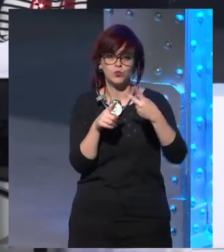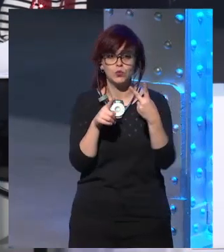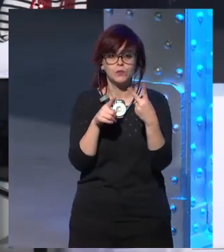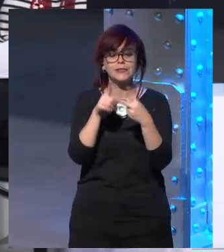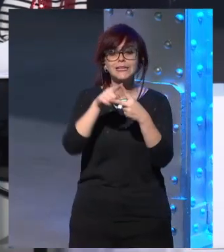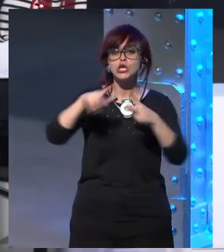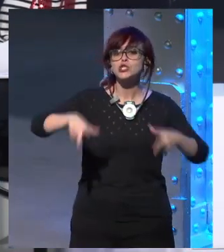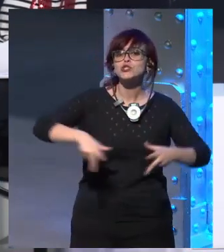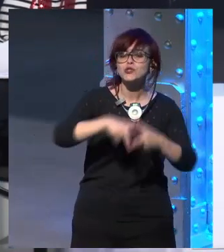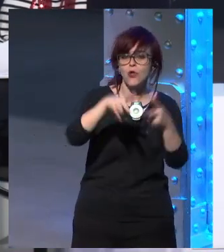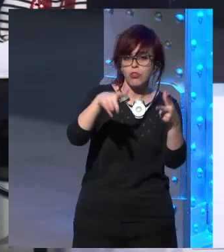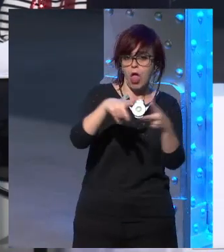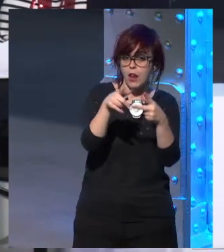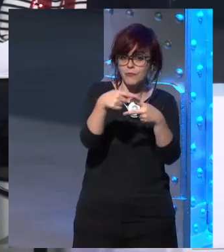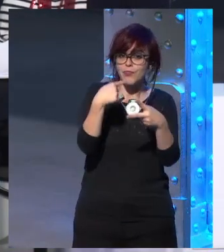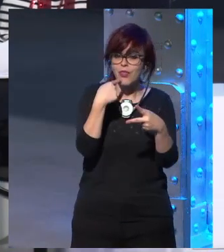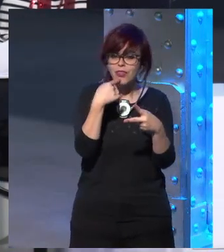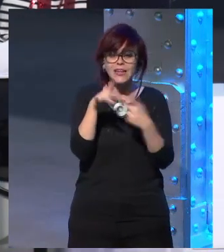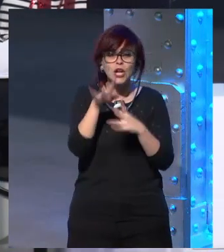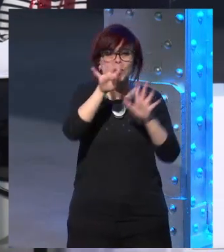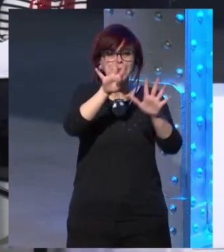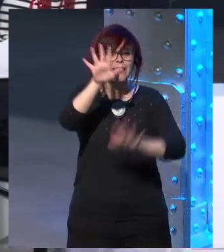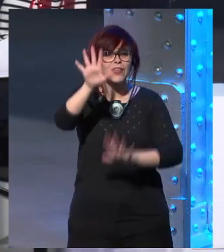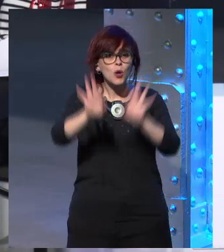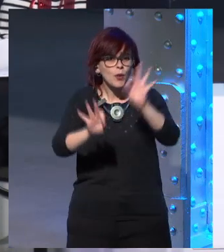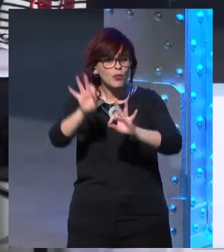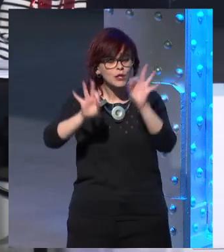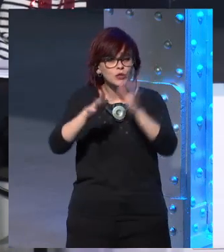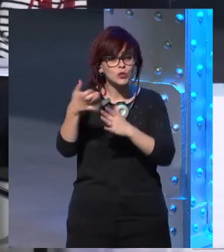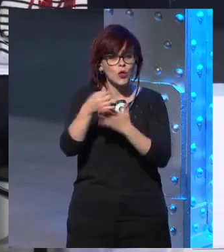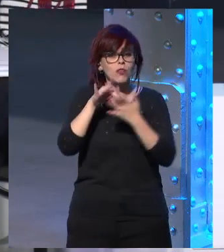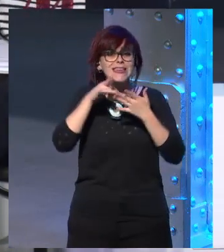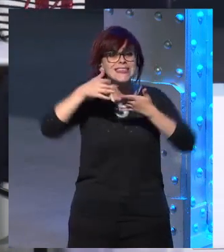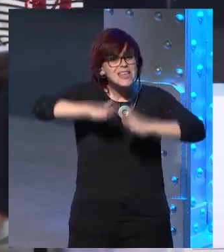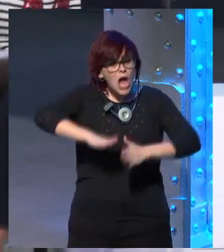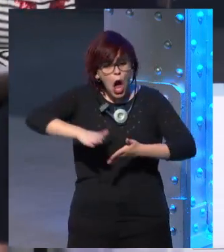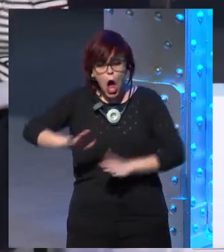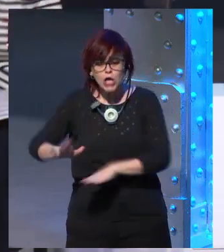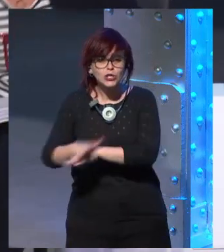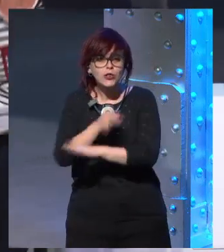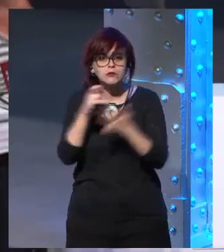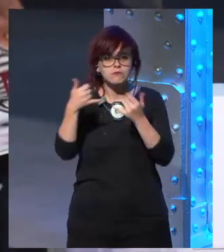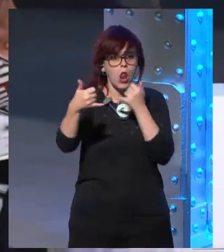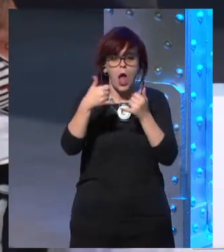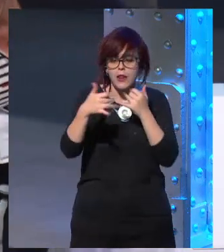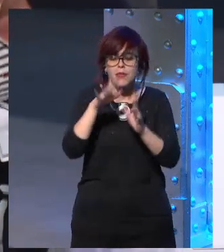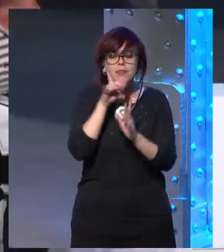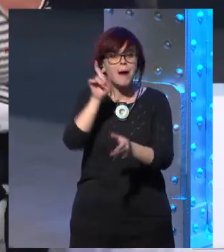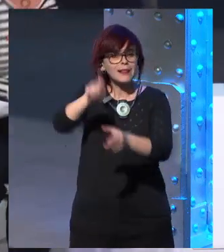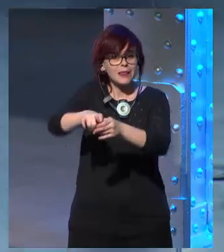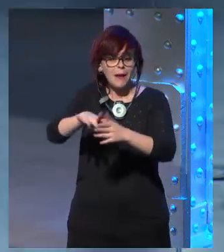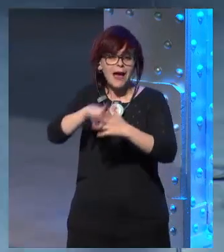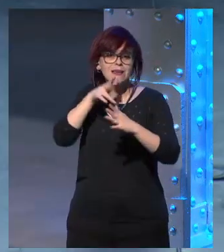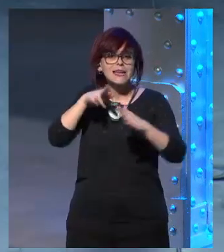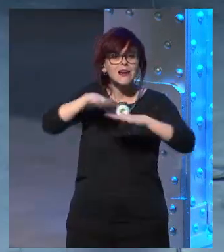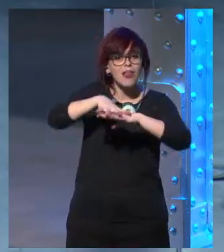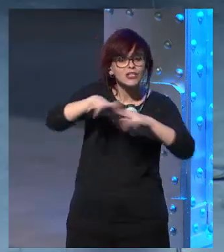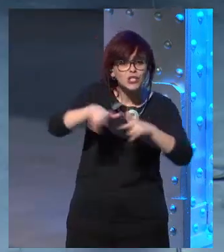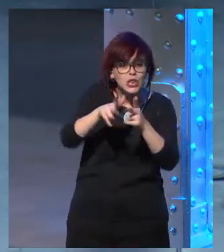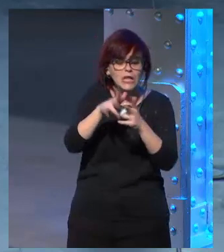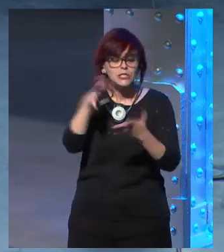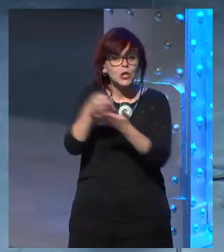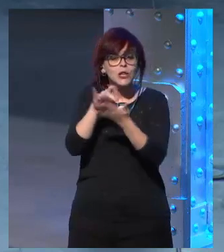just described. 95% of all of our kids are online participating in social media. And when we look at what